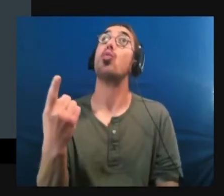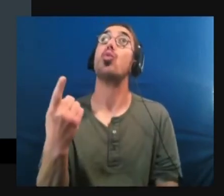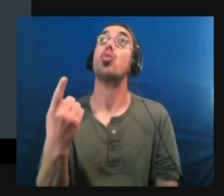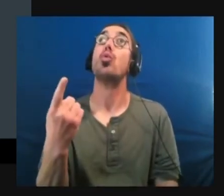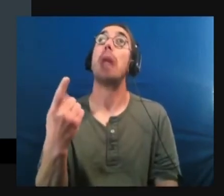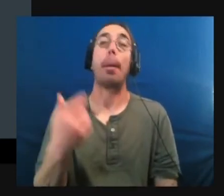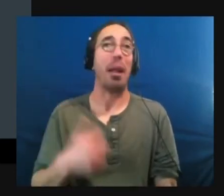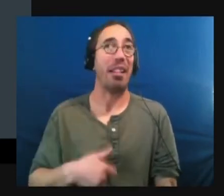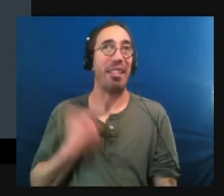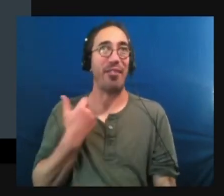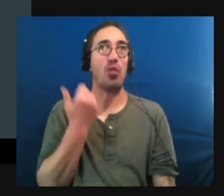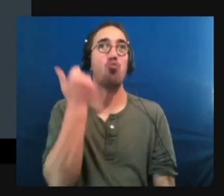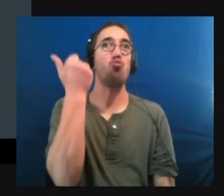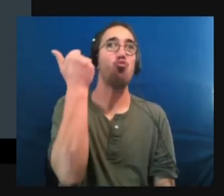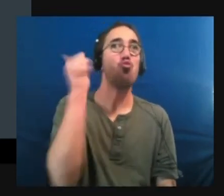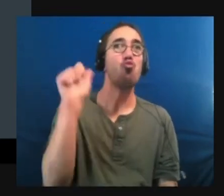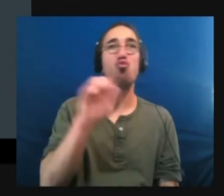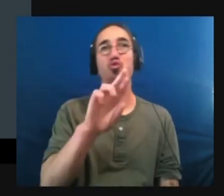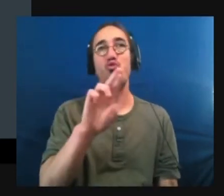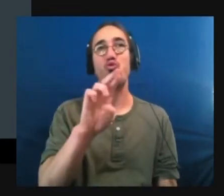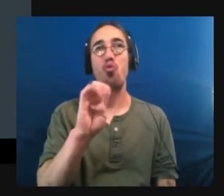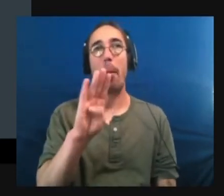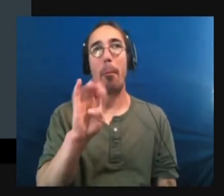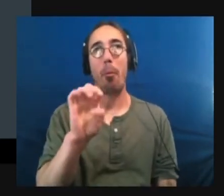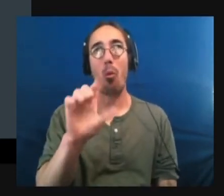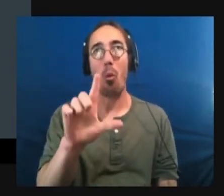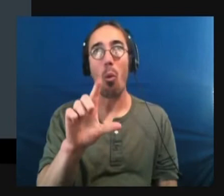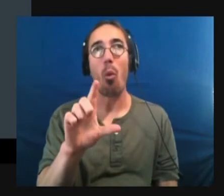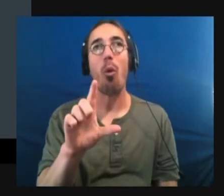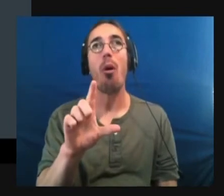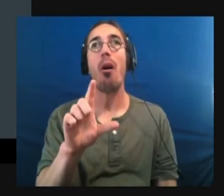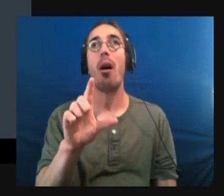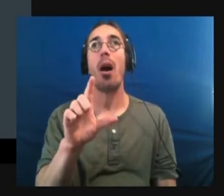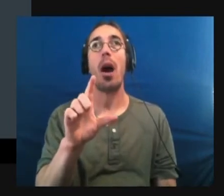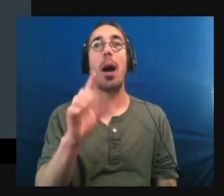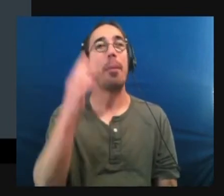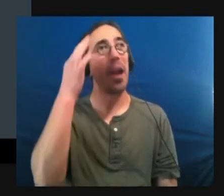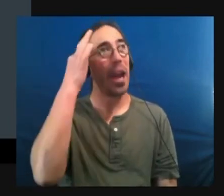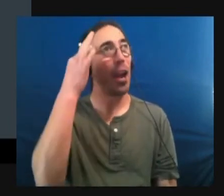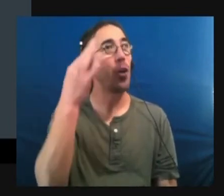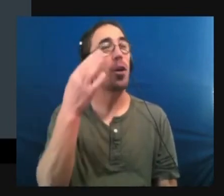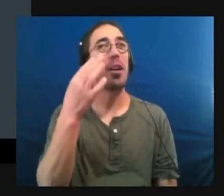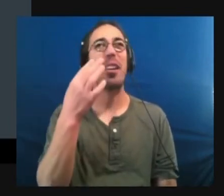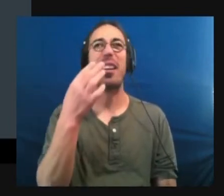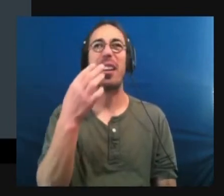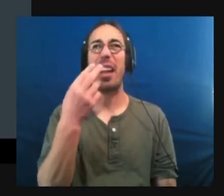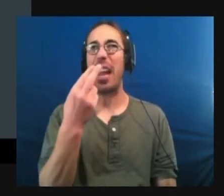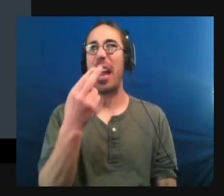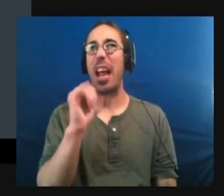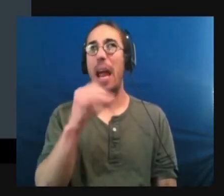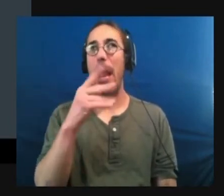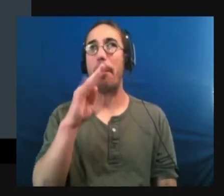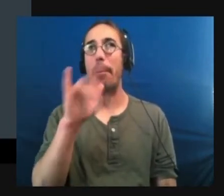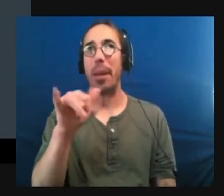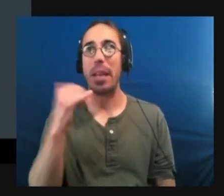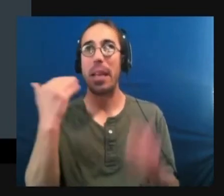rebel. I am a hairy hippie liberal, and my parents are very traditional